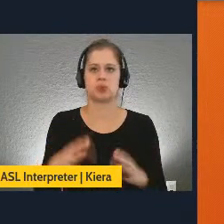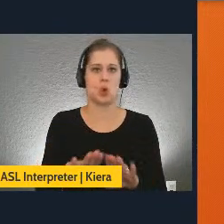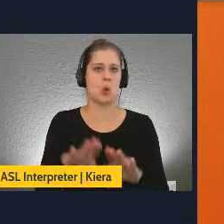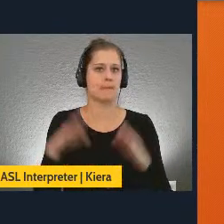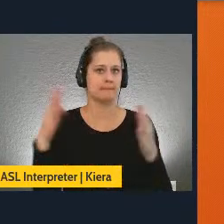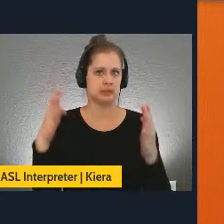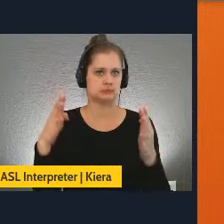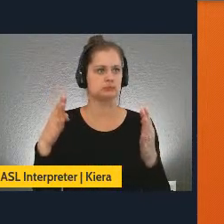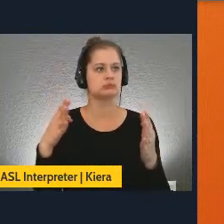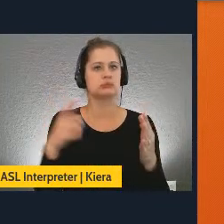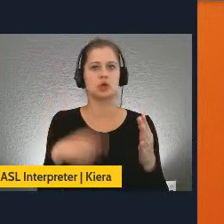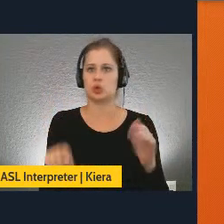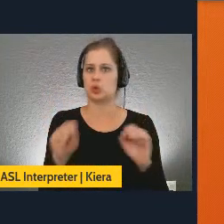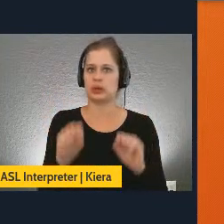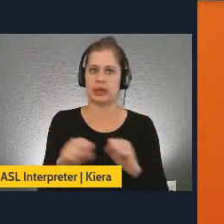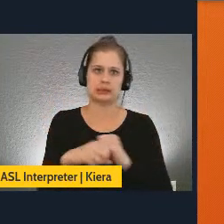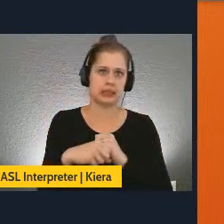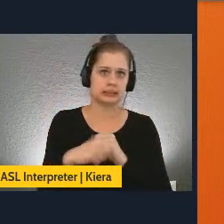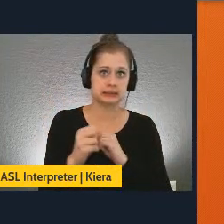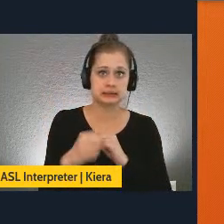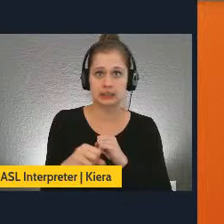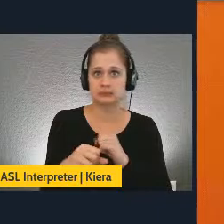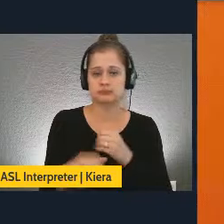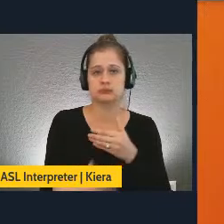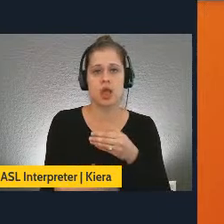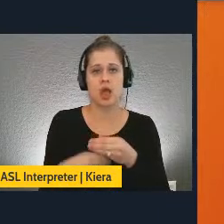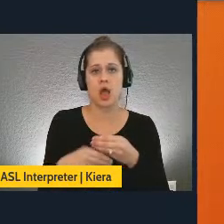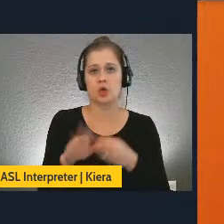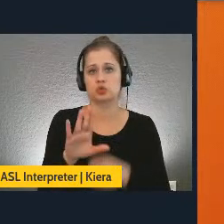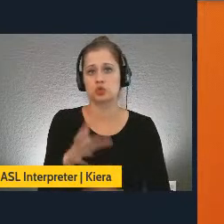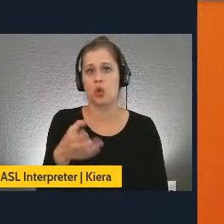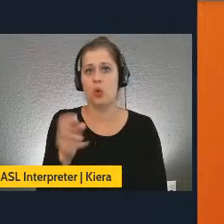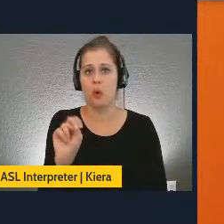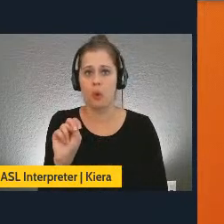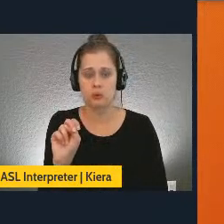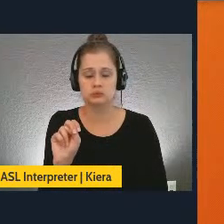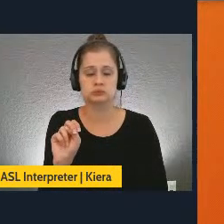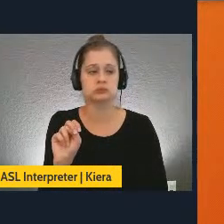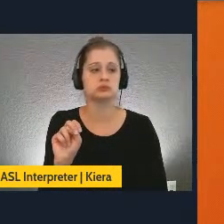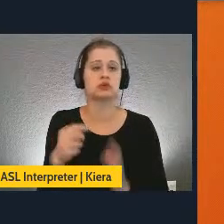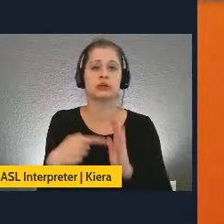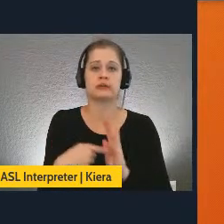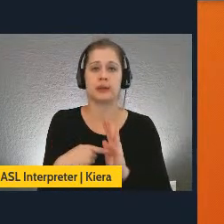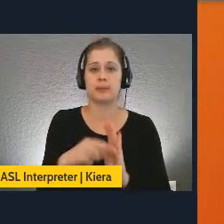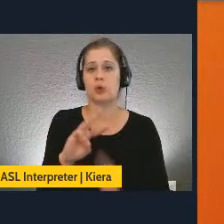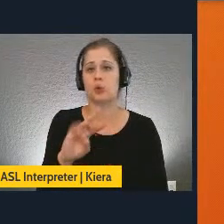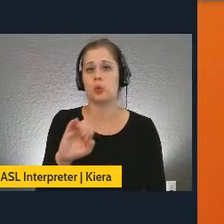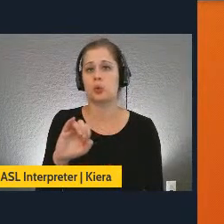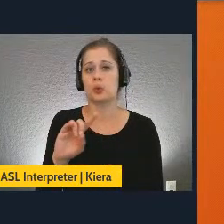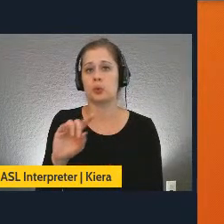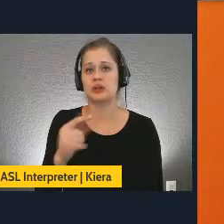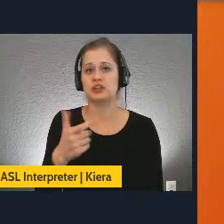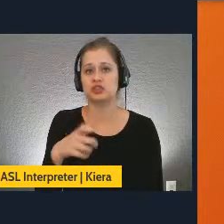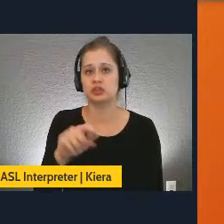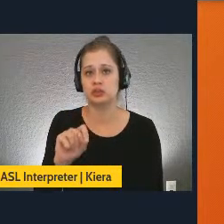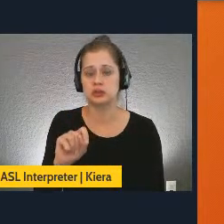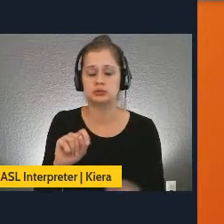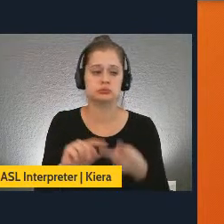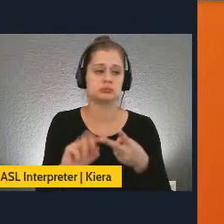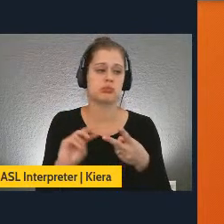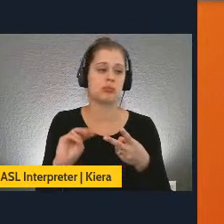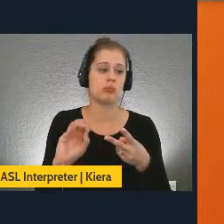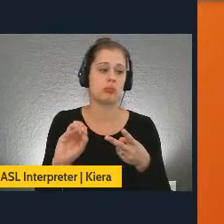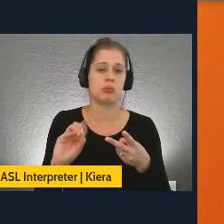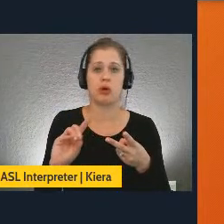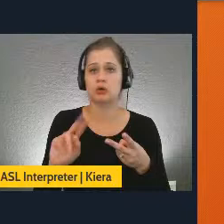extend it and you can add your own things into it, like your own widgets, your own modules, your own metrics. So